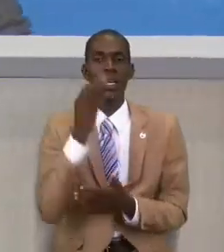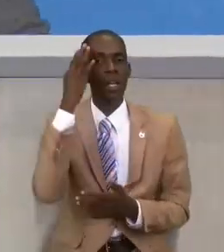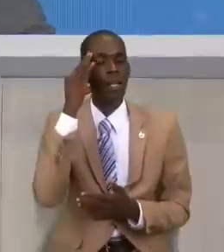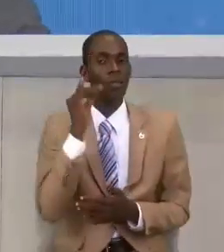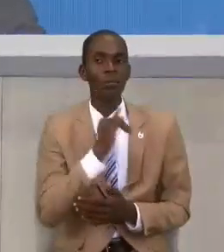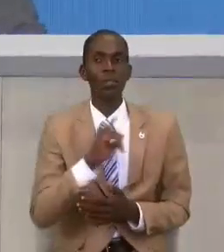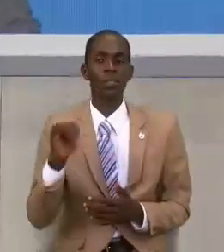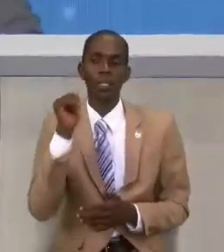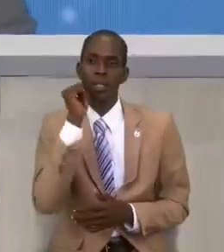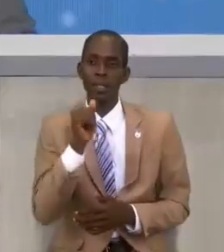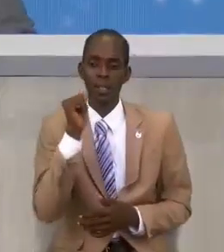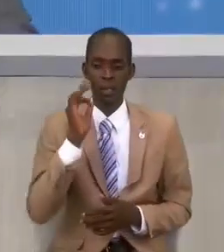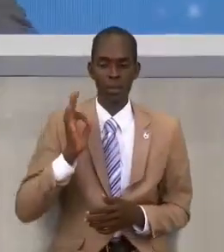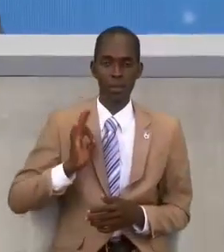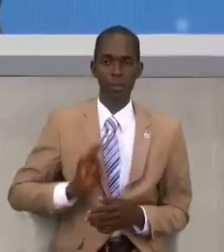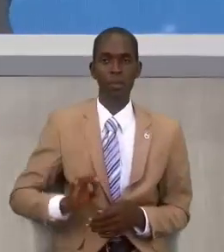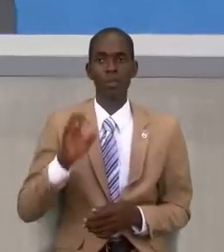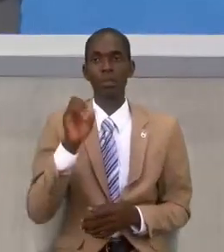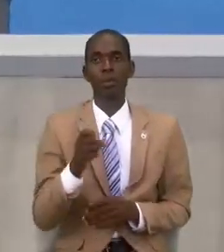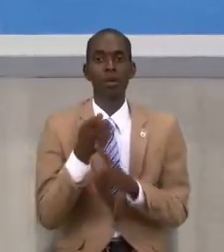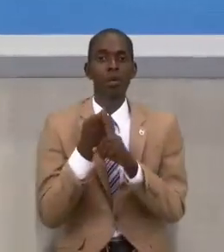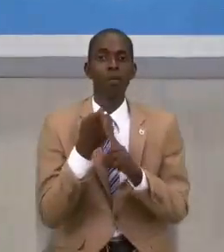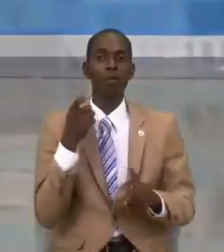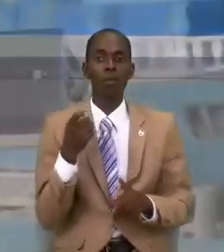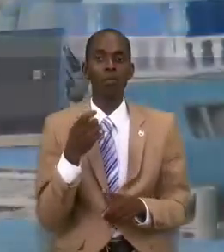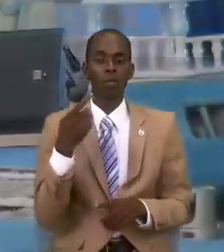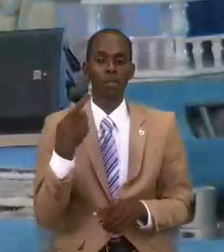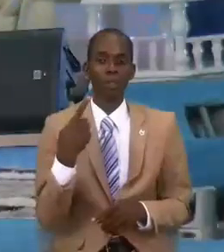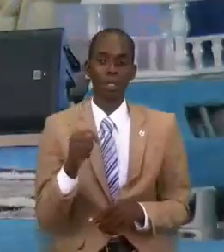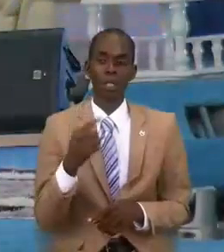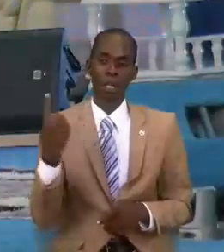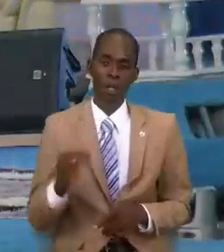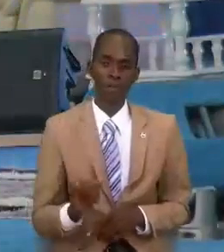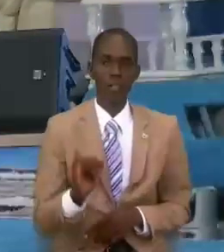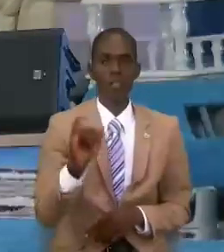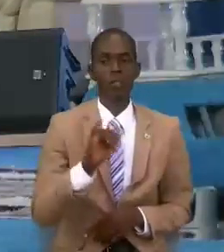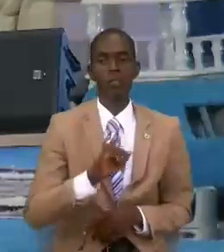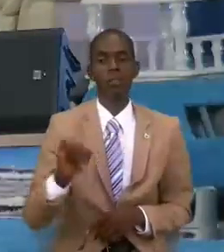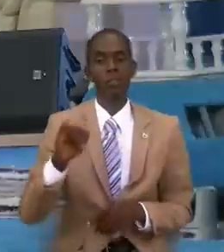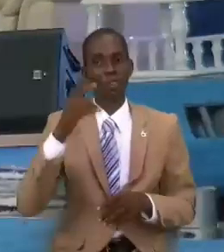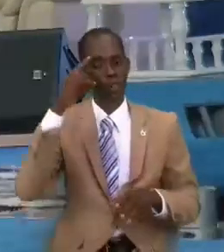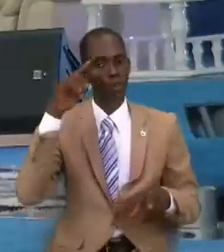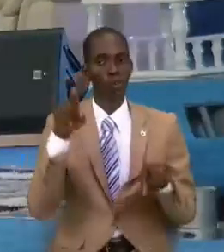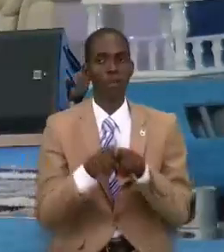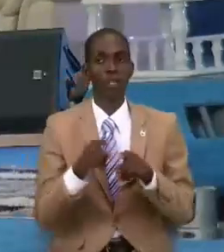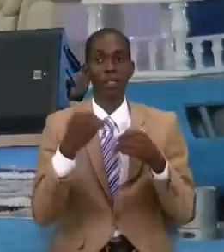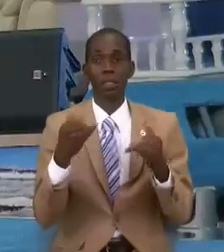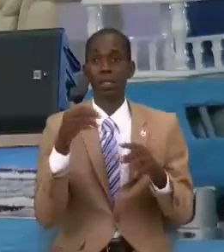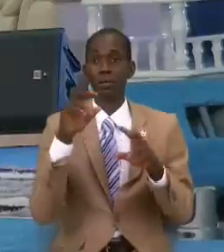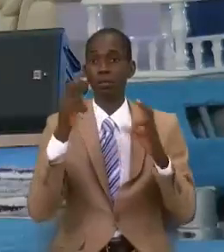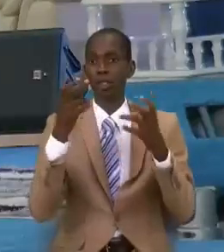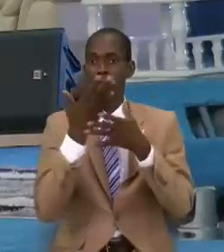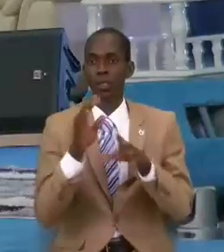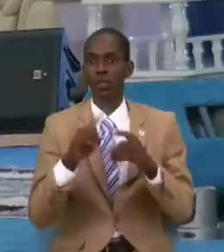the everlasting covenant. We divide the message to three parts. Number one, Christ,